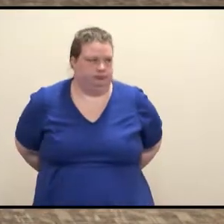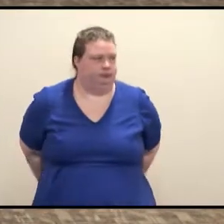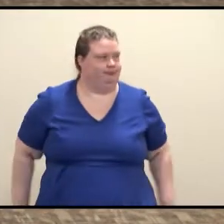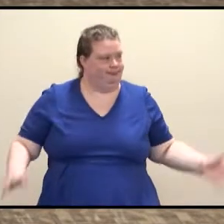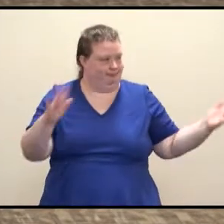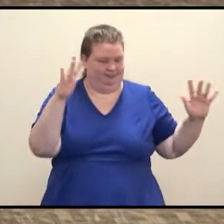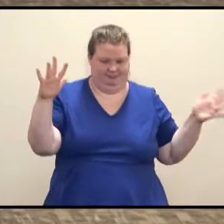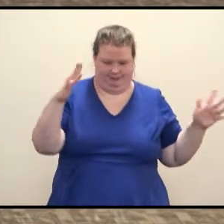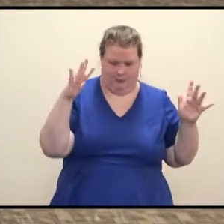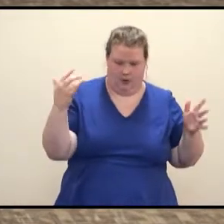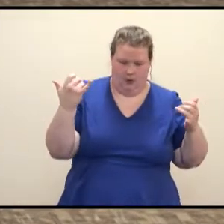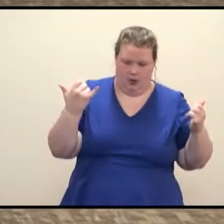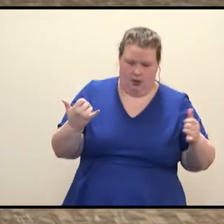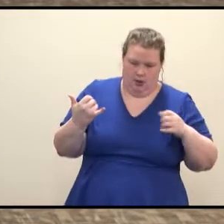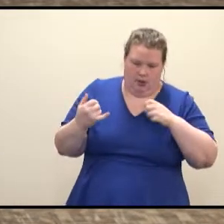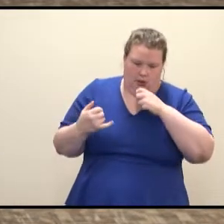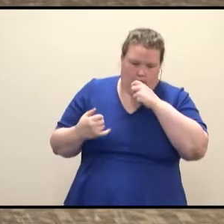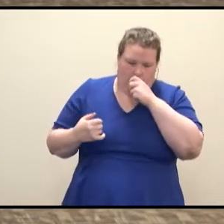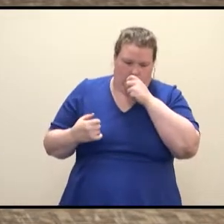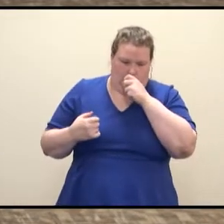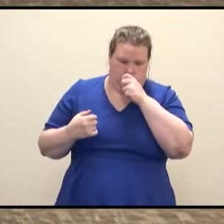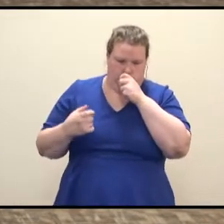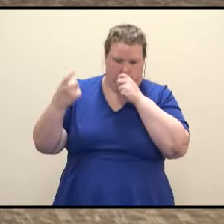Next, we have a scholarship presentation.